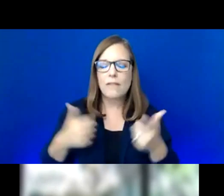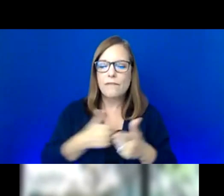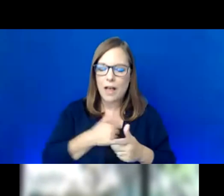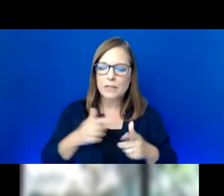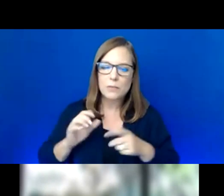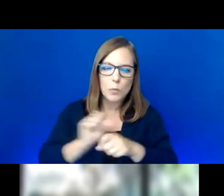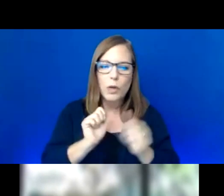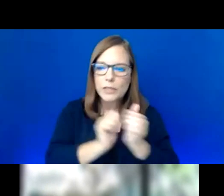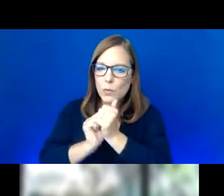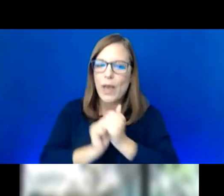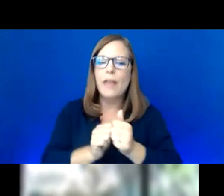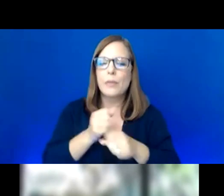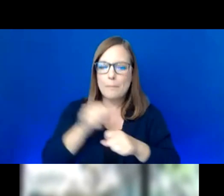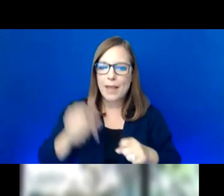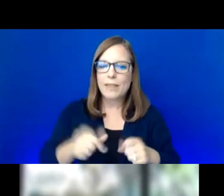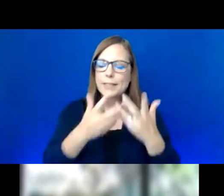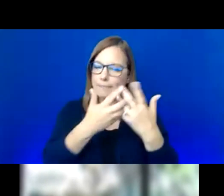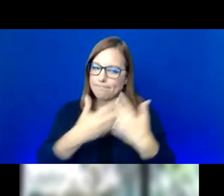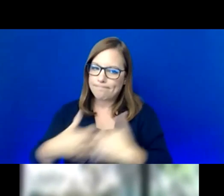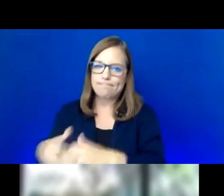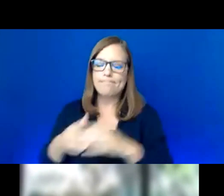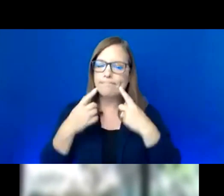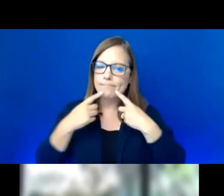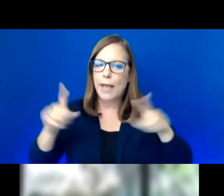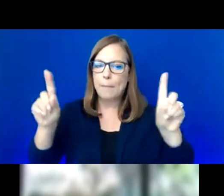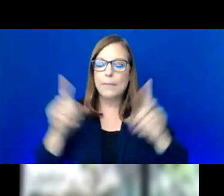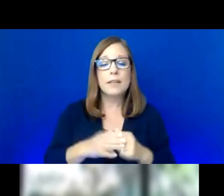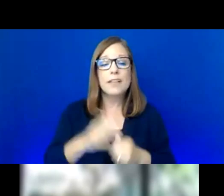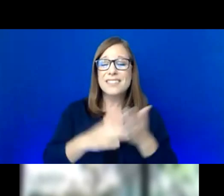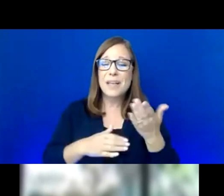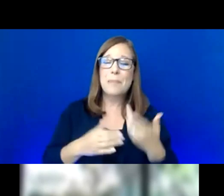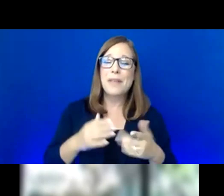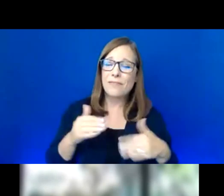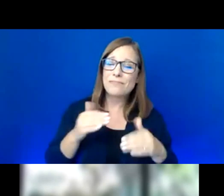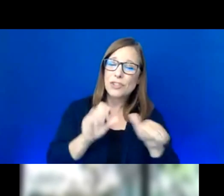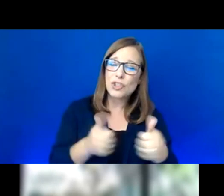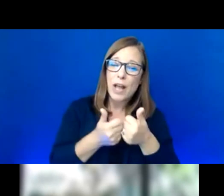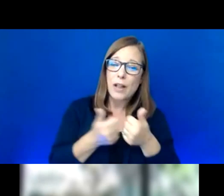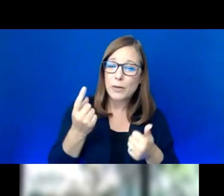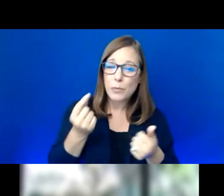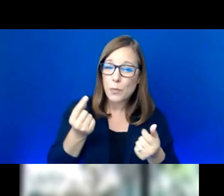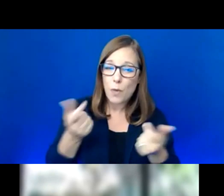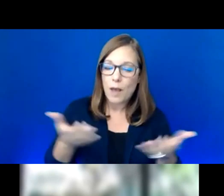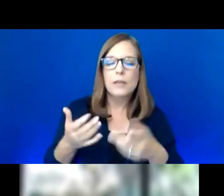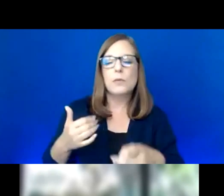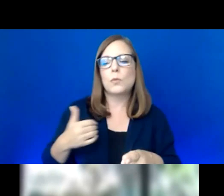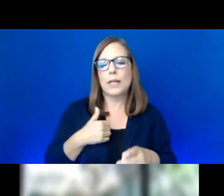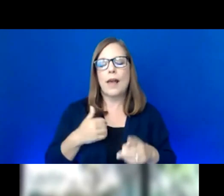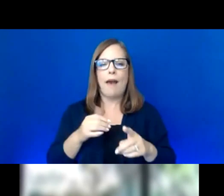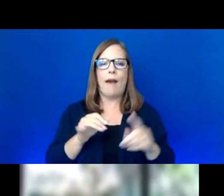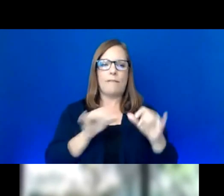happen. So some of the challenges that we see is, the big one is that we have a system that is funded to serve a much